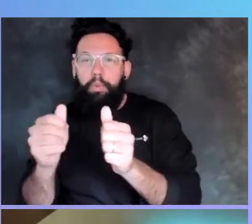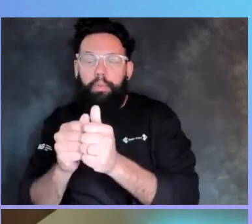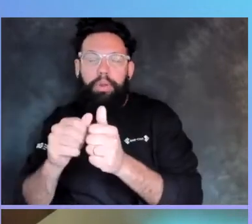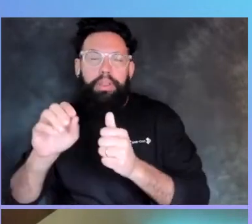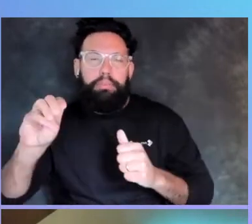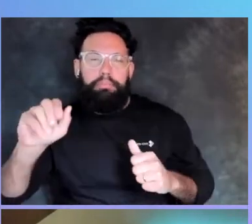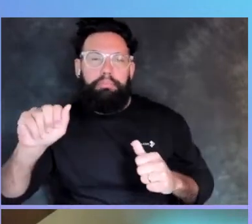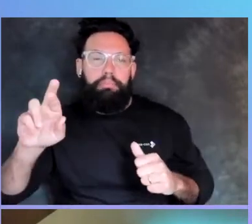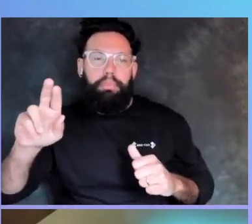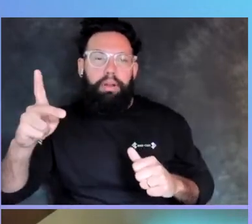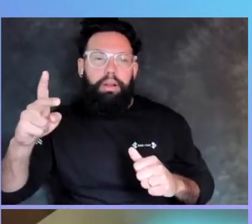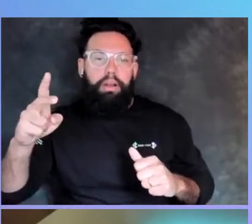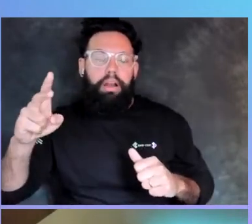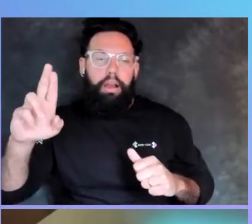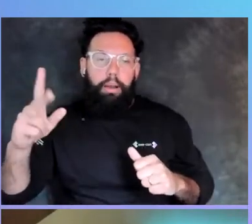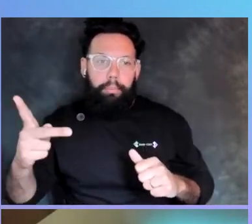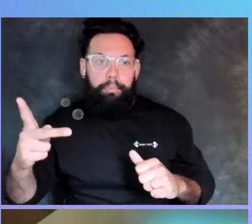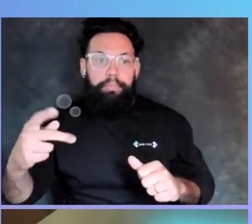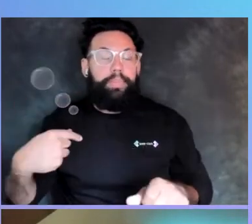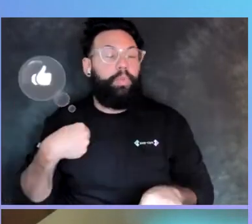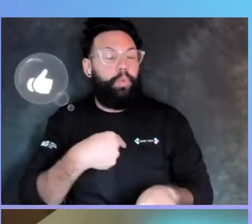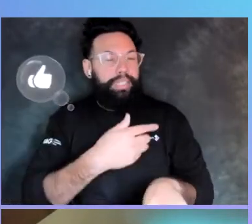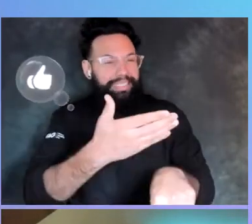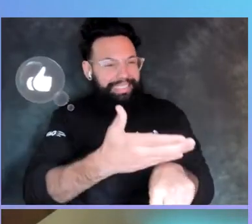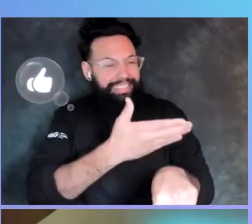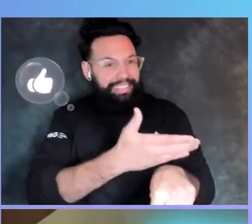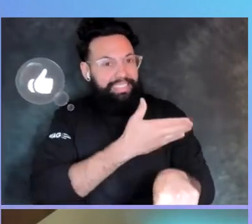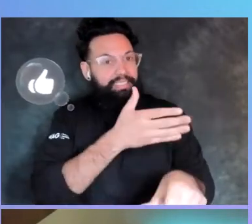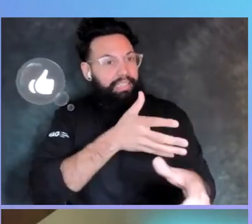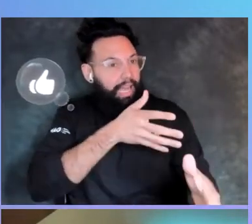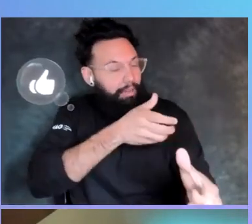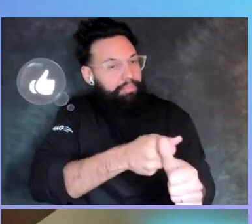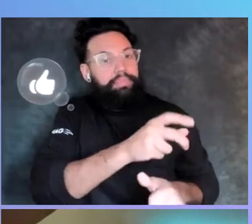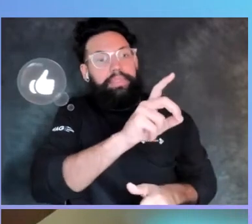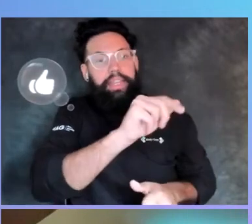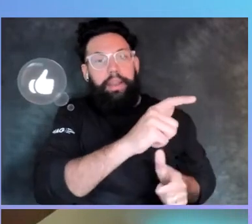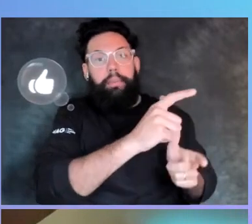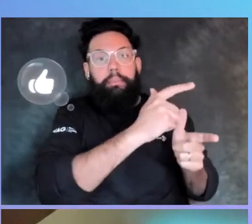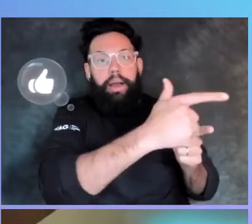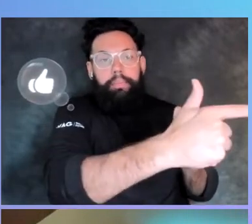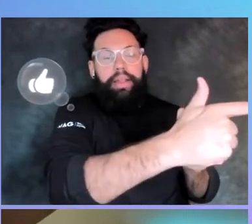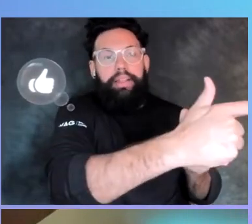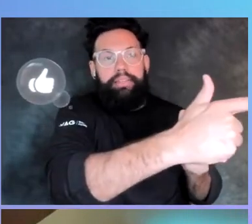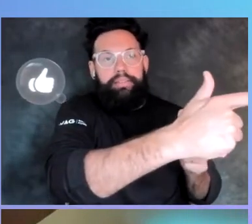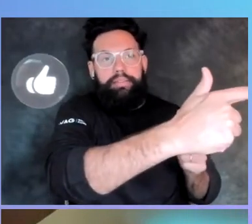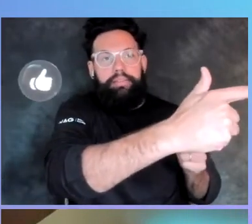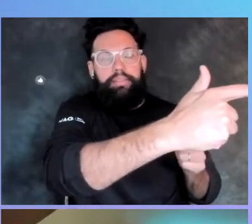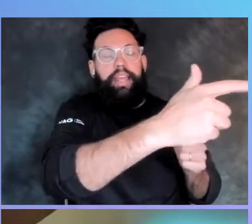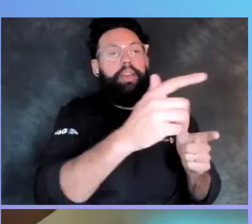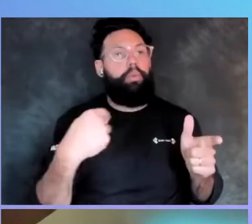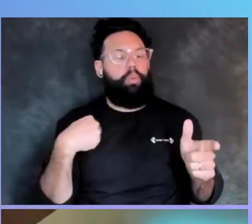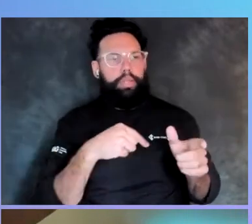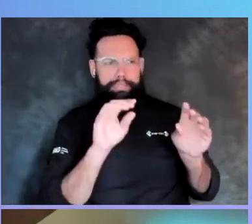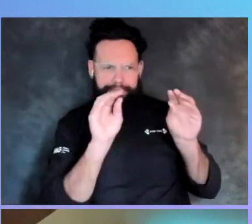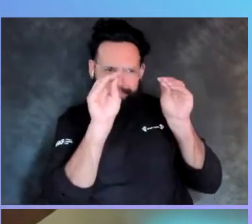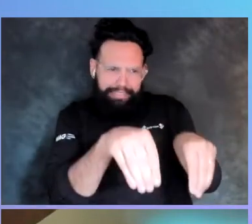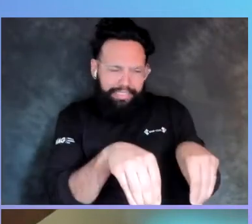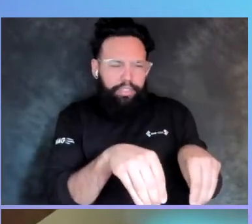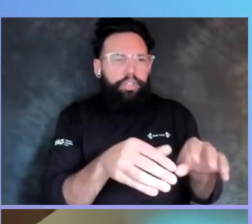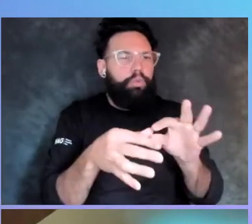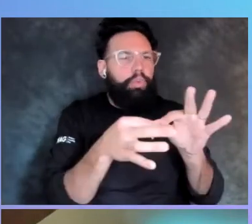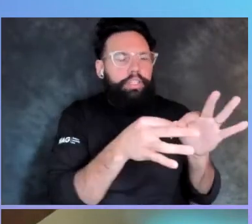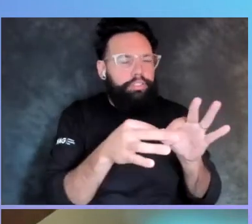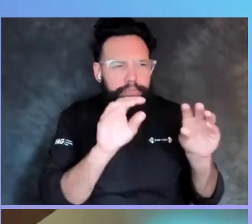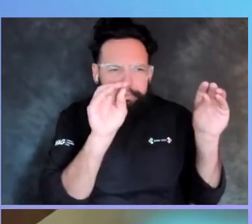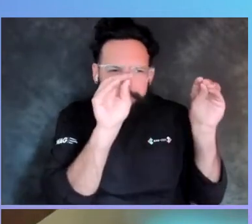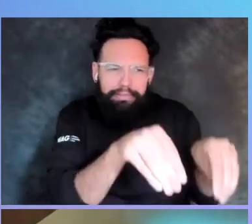continuously updating data pipeline and a unique computer vision algorithm that encodes the relationships of objects to one another. And this